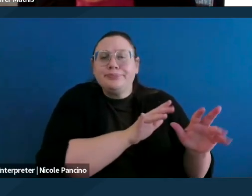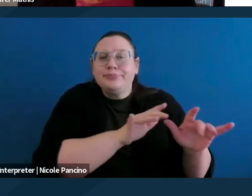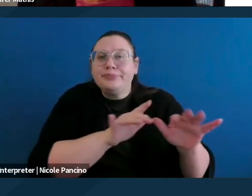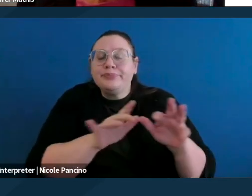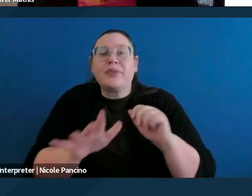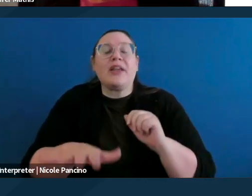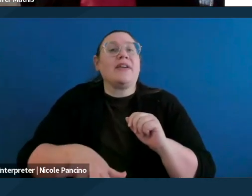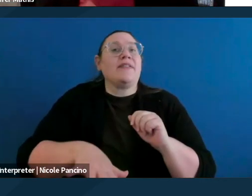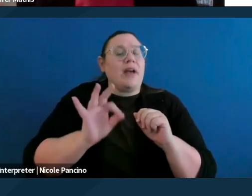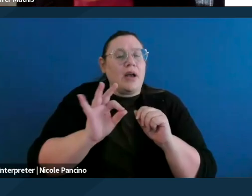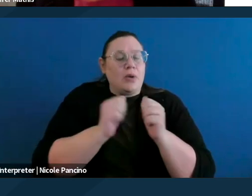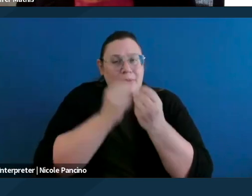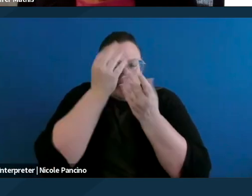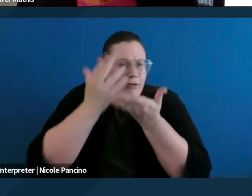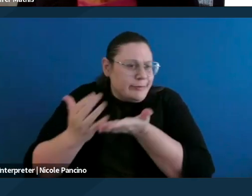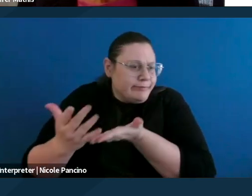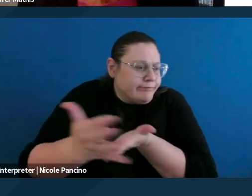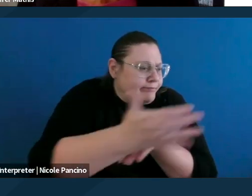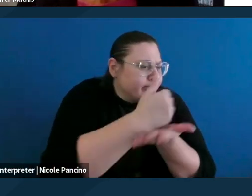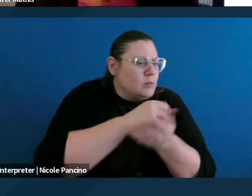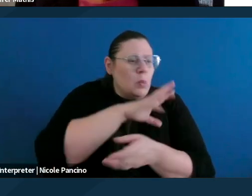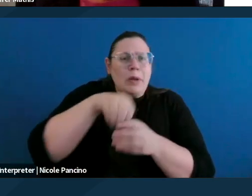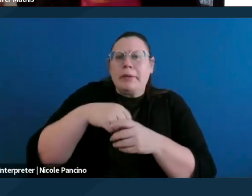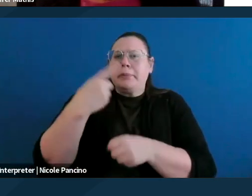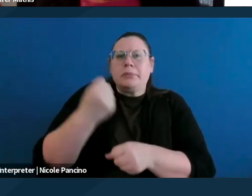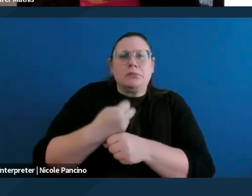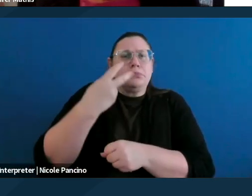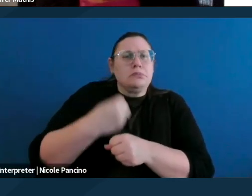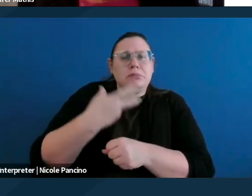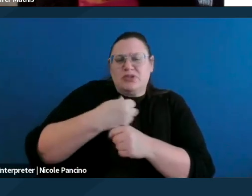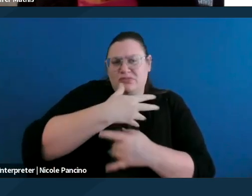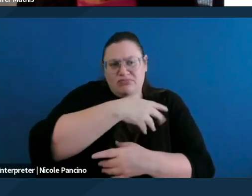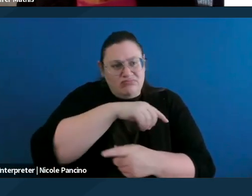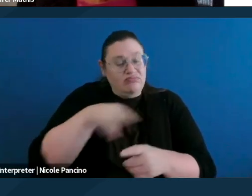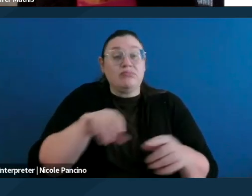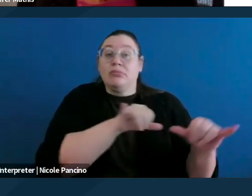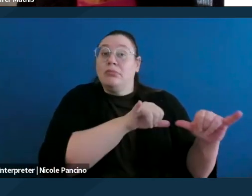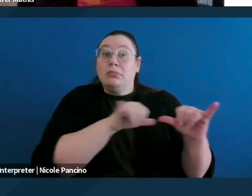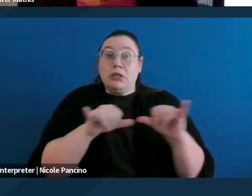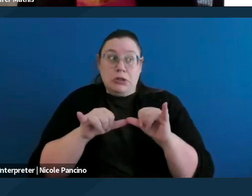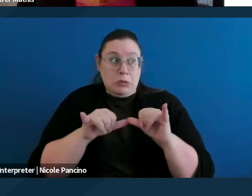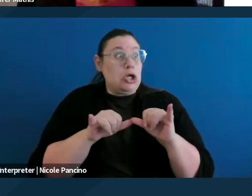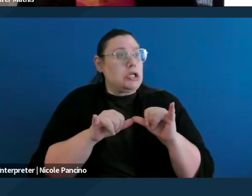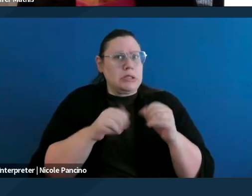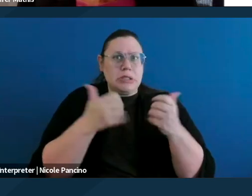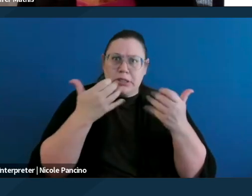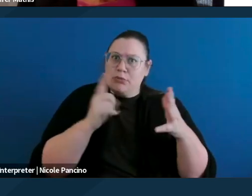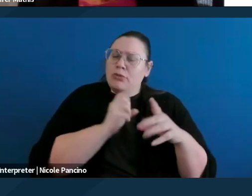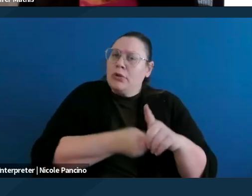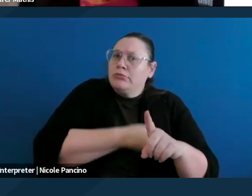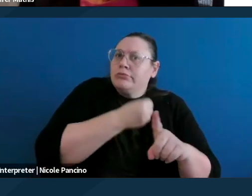they collected data is within a couple of years, those benchmarks seem to make a significant